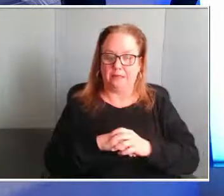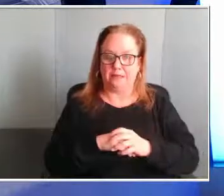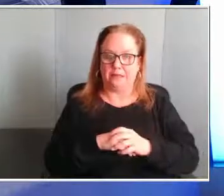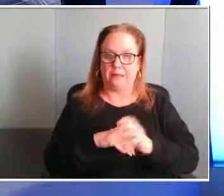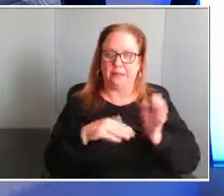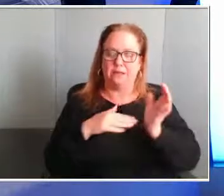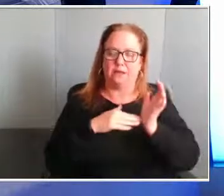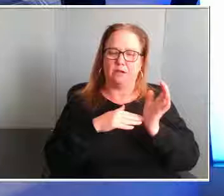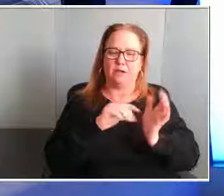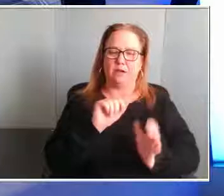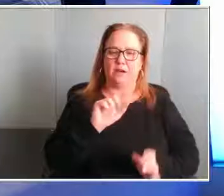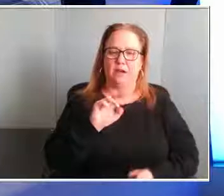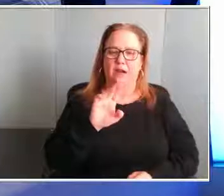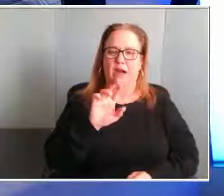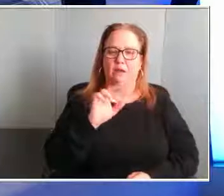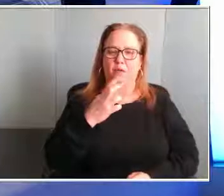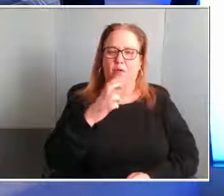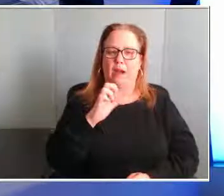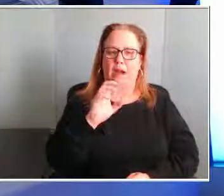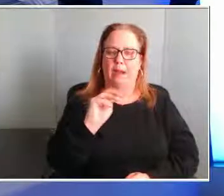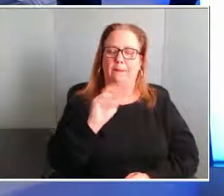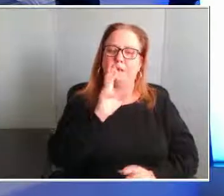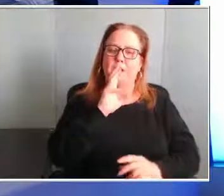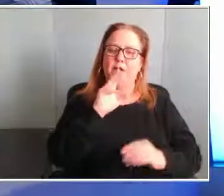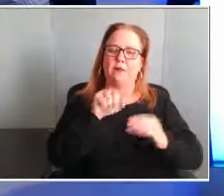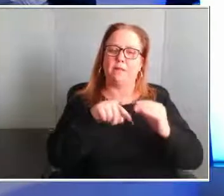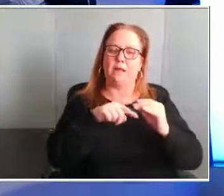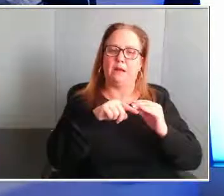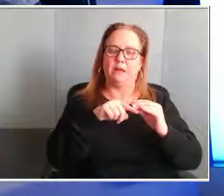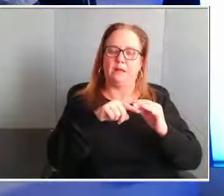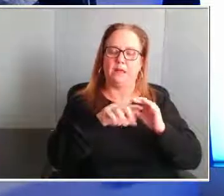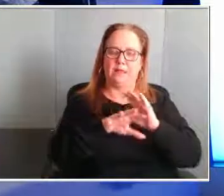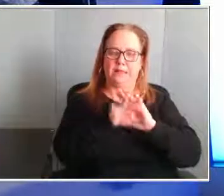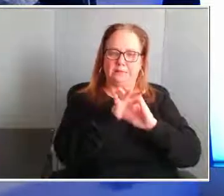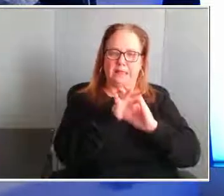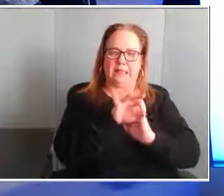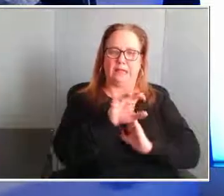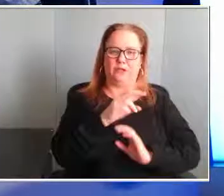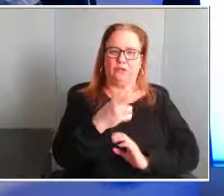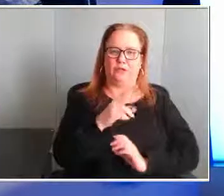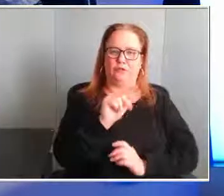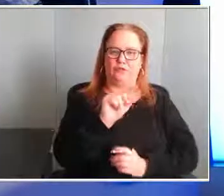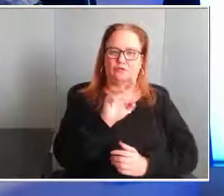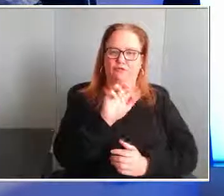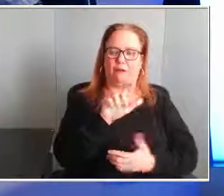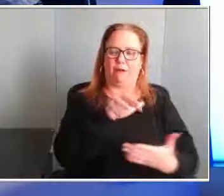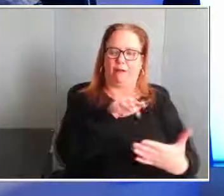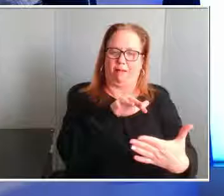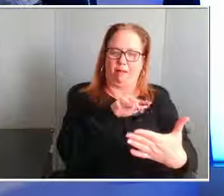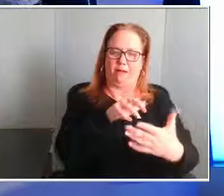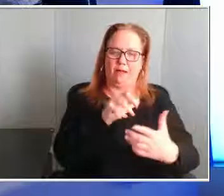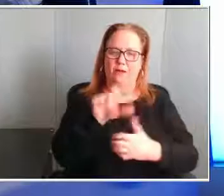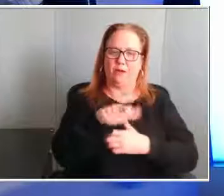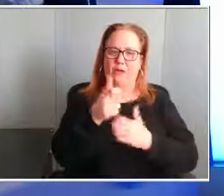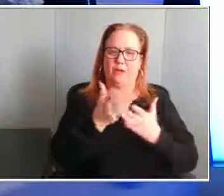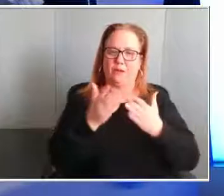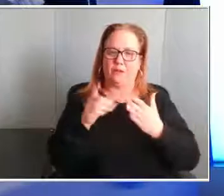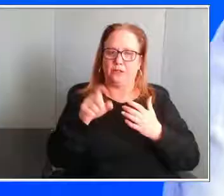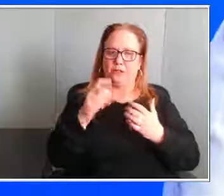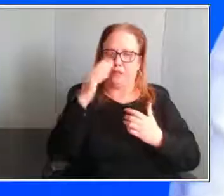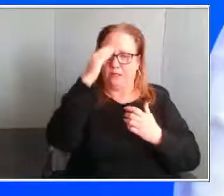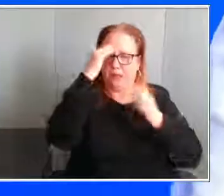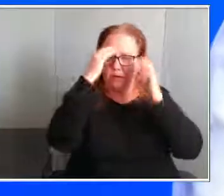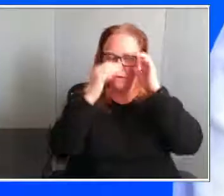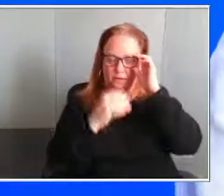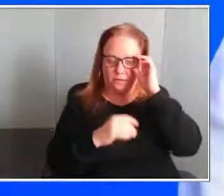talk to us a little bit about the methods in the SELECT-2 trial. I mean, we've talked about what you just did, but there are other things that our audience should know? Yeah, so basically, again, it